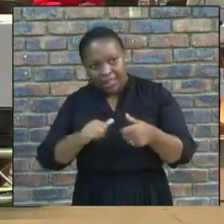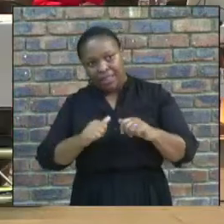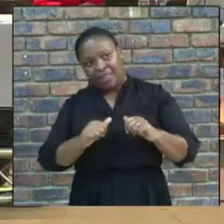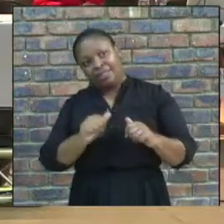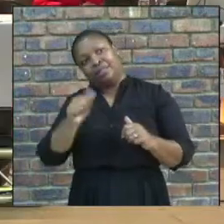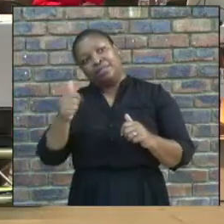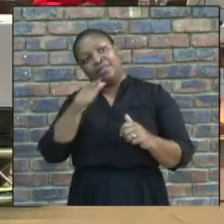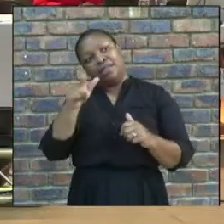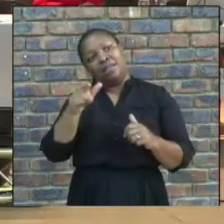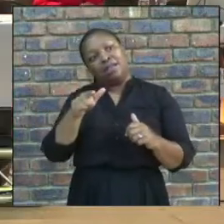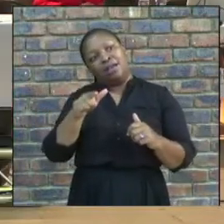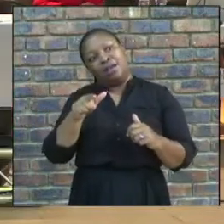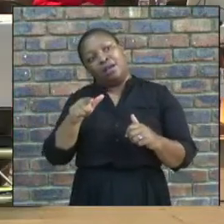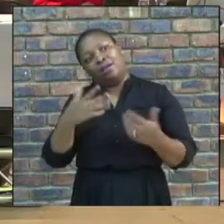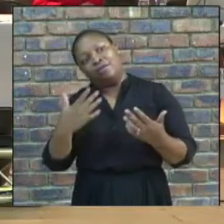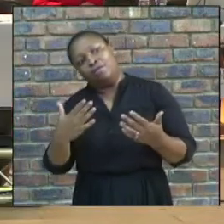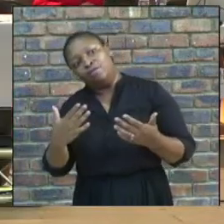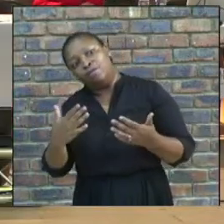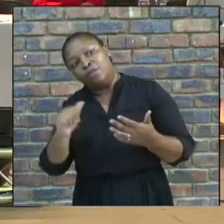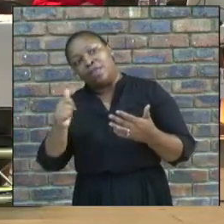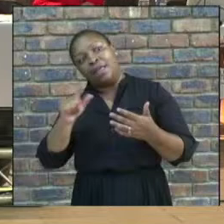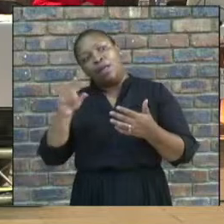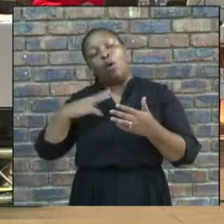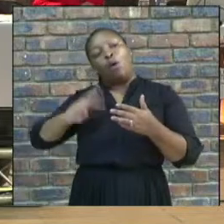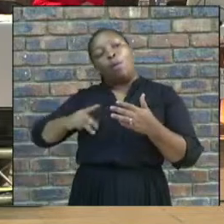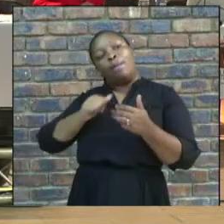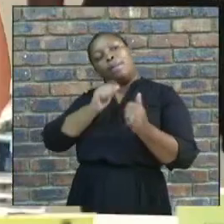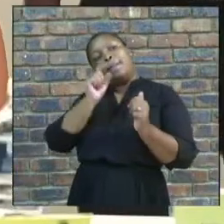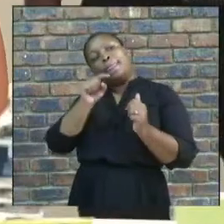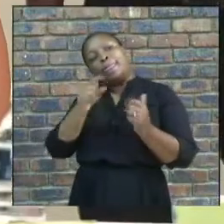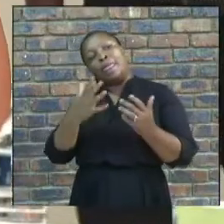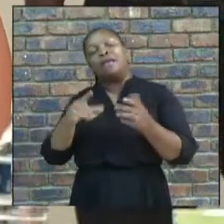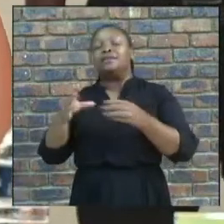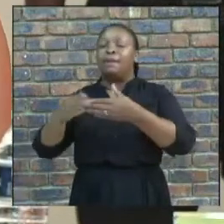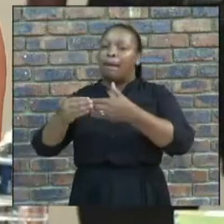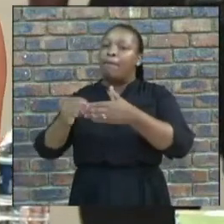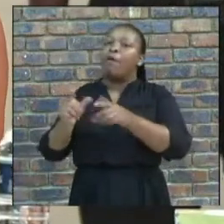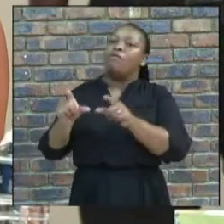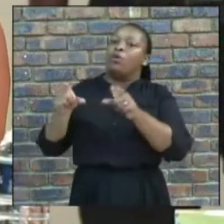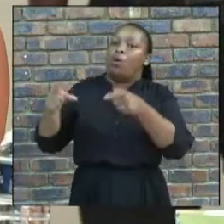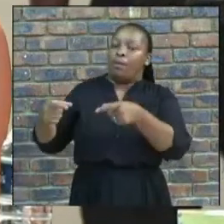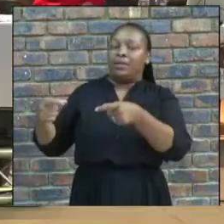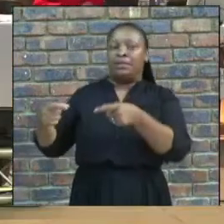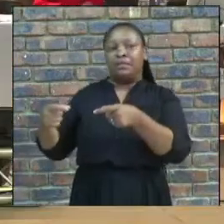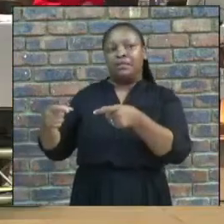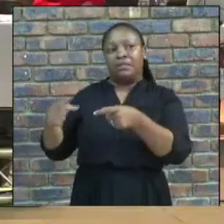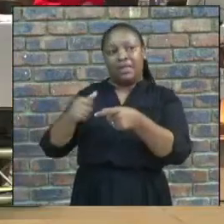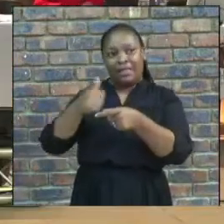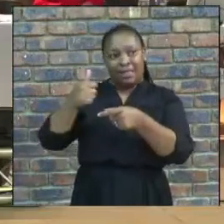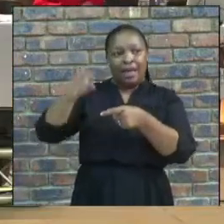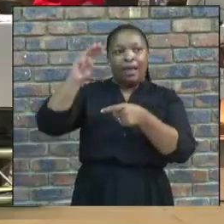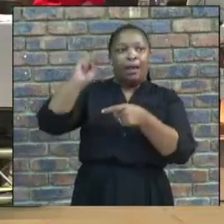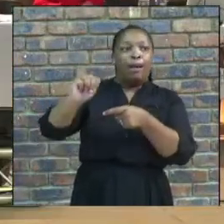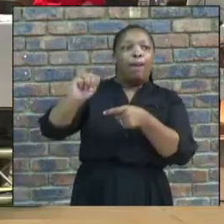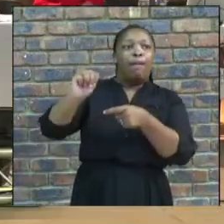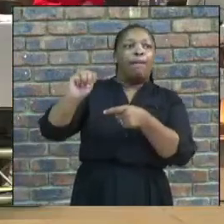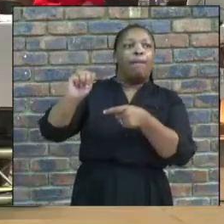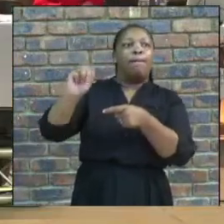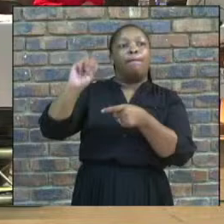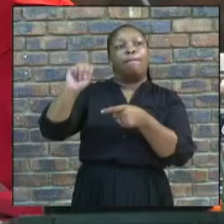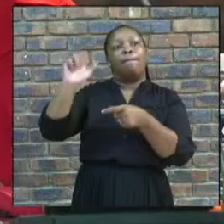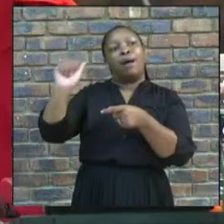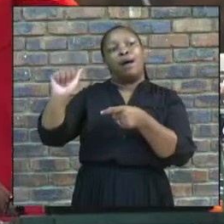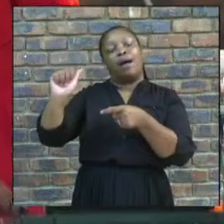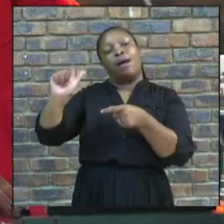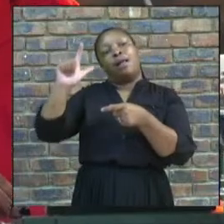Member Duplessis, member of our Portfolio Committee, and Member Member Badenhorst,